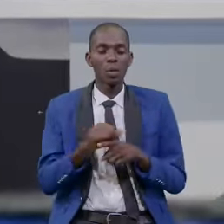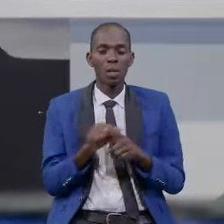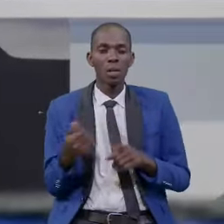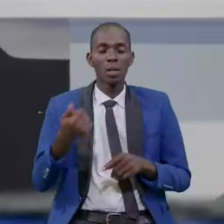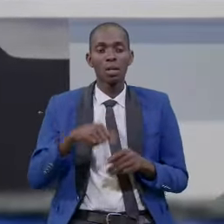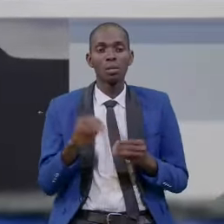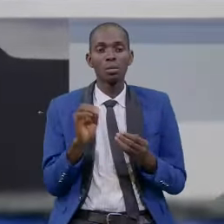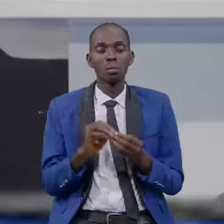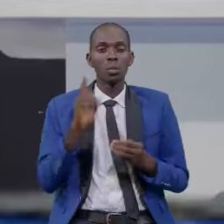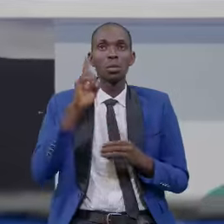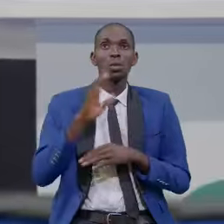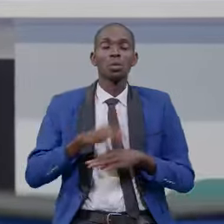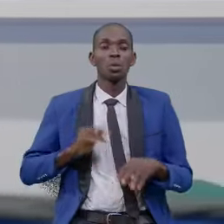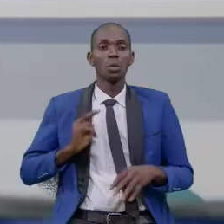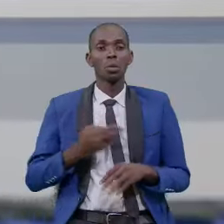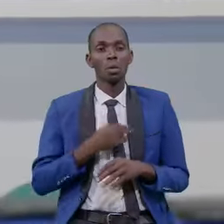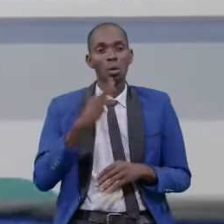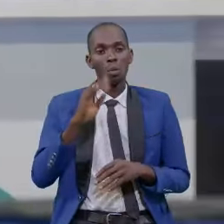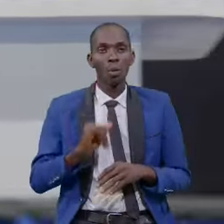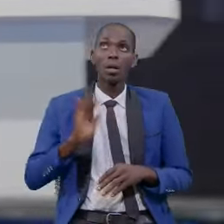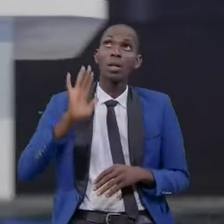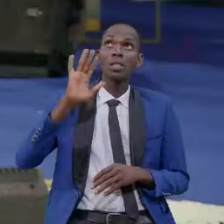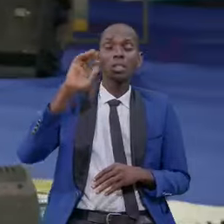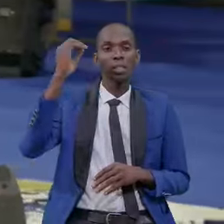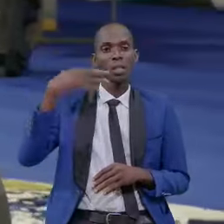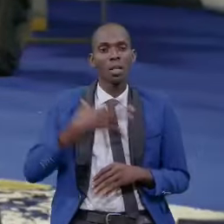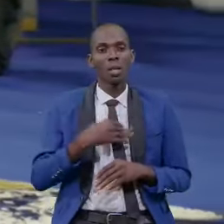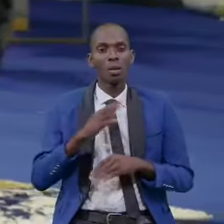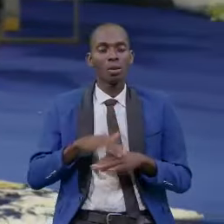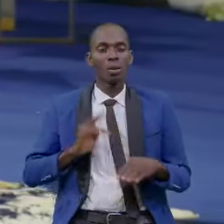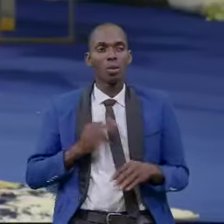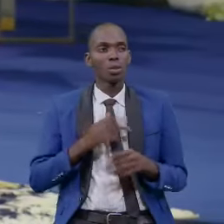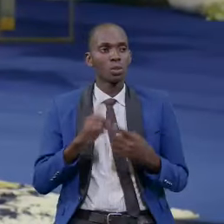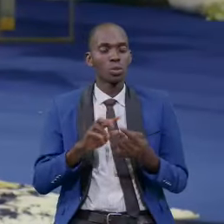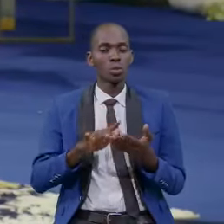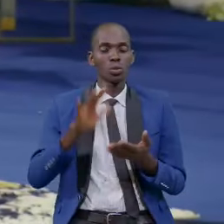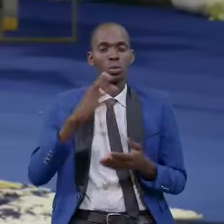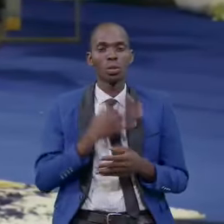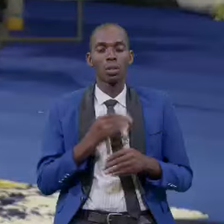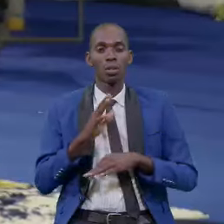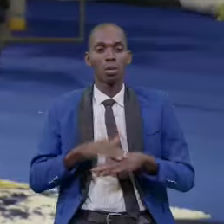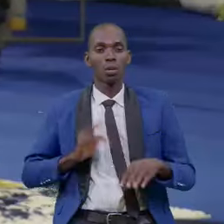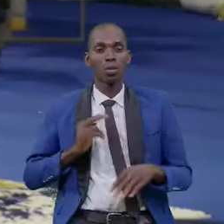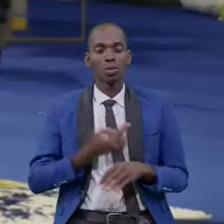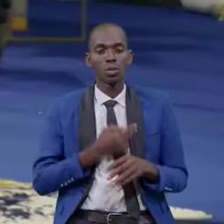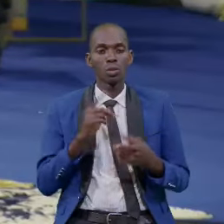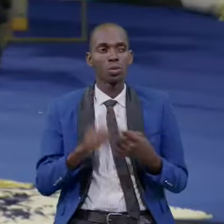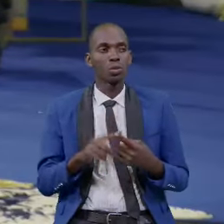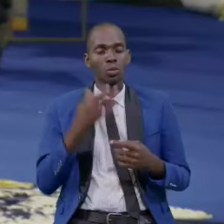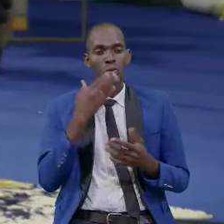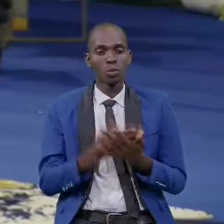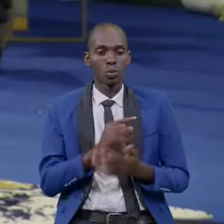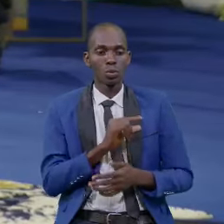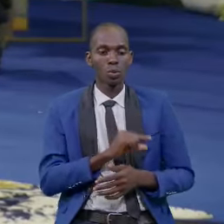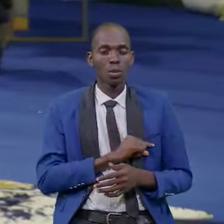calls us by his grace, and he calls us to glory, and he calls us to virtue. Look at verse 4. In verse